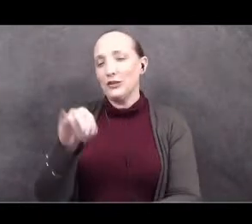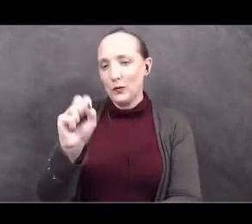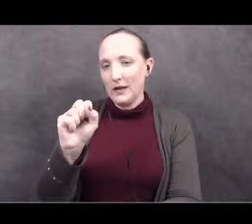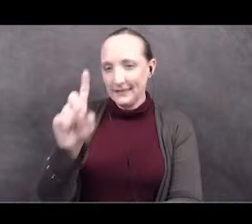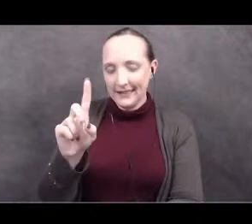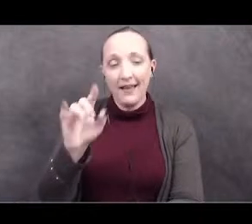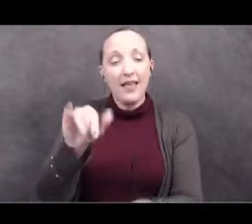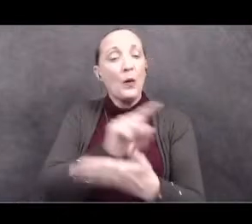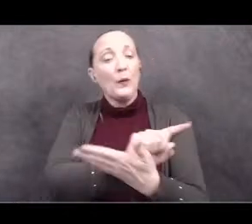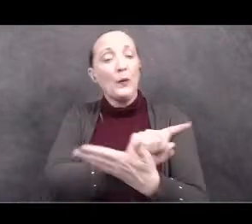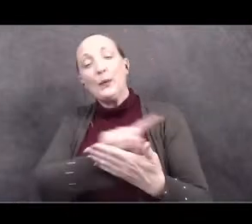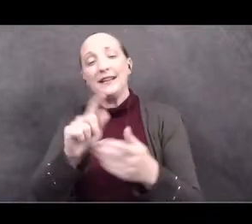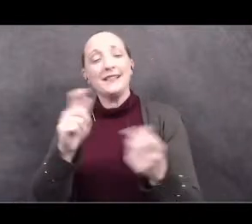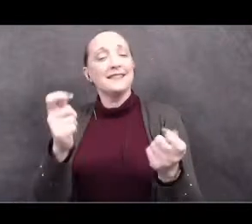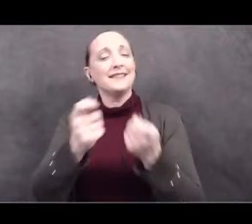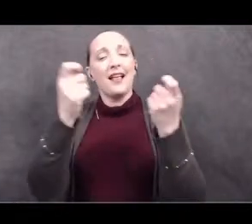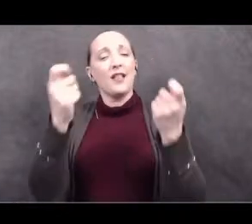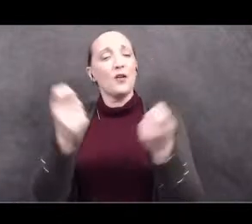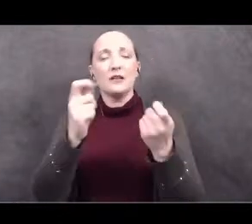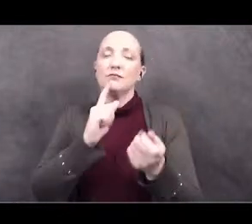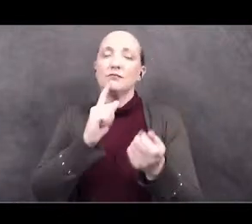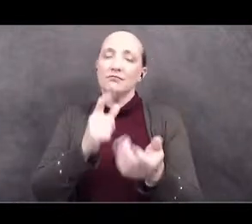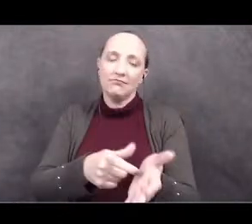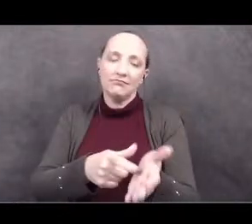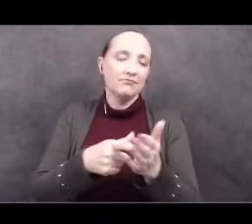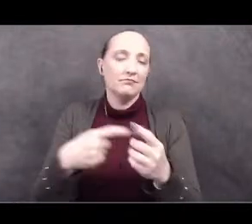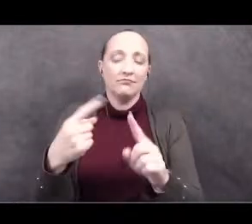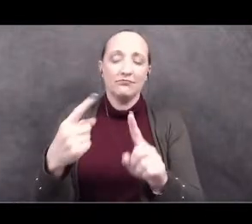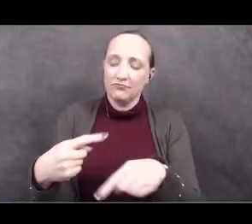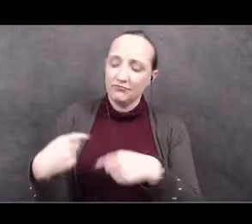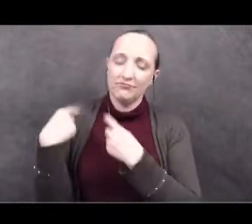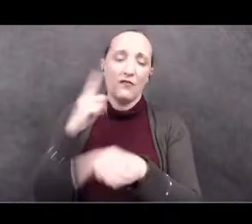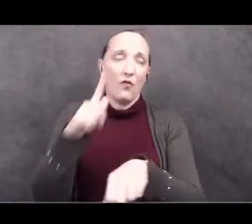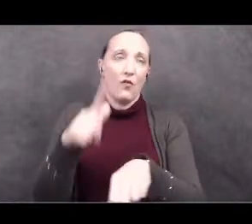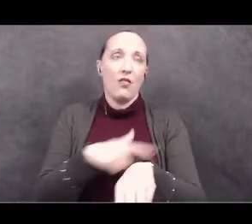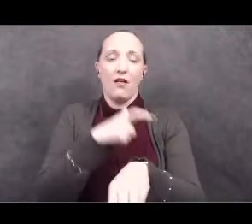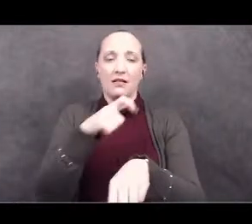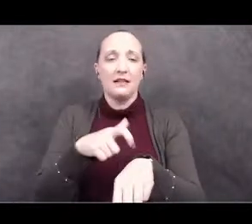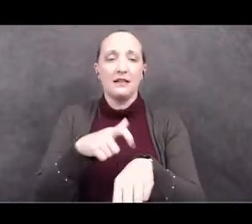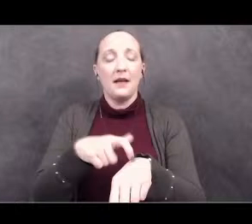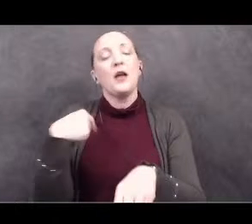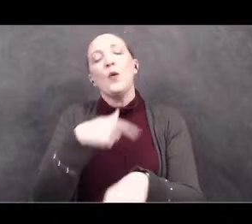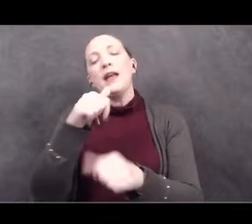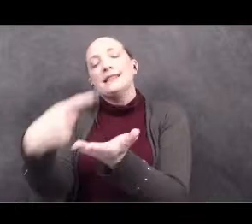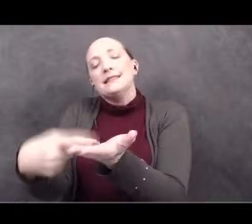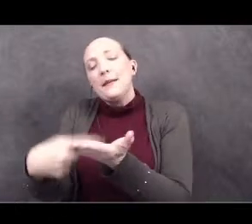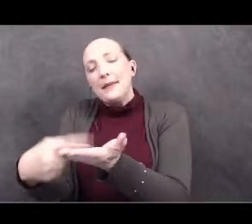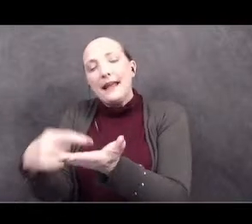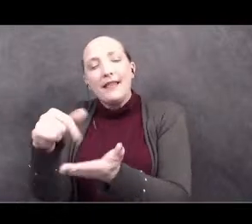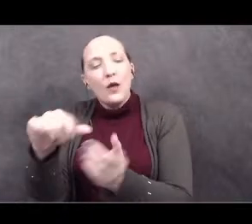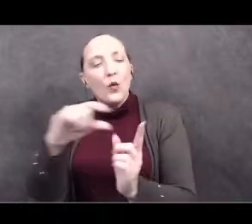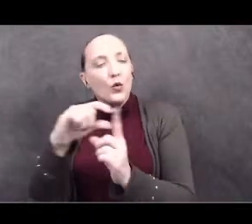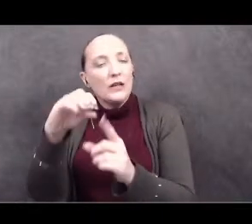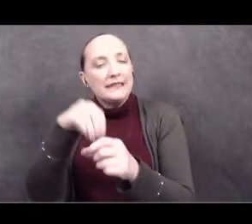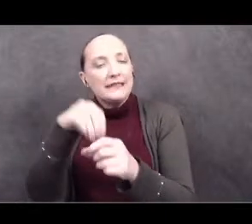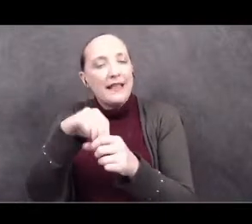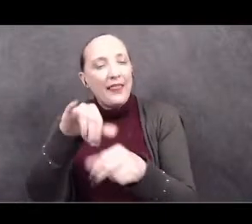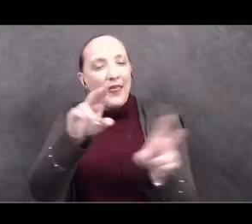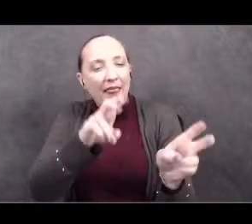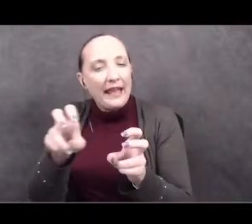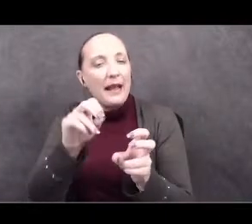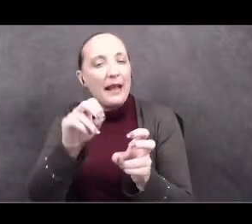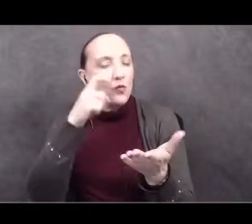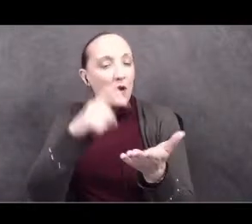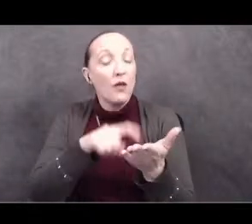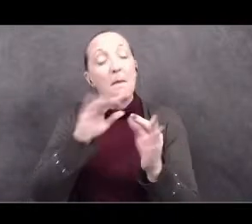this has been needed for a long time while we can debate the words in the theme recognitions as these are important as it provides an opportunity